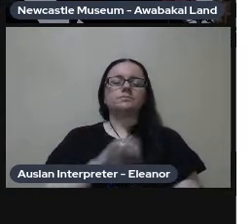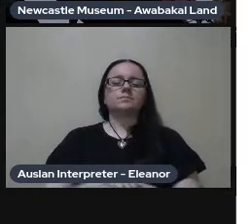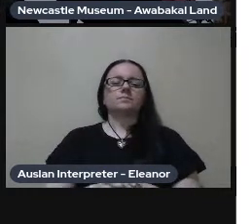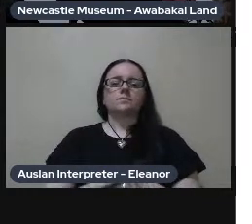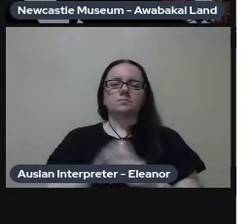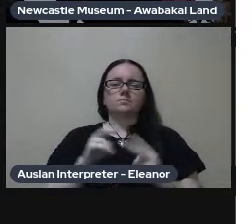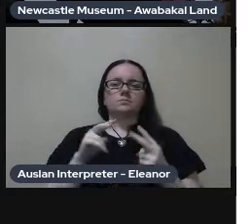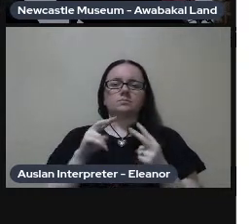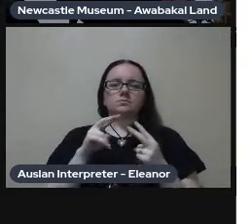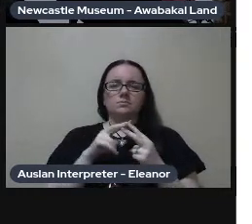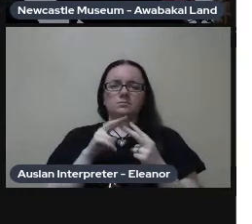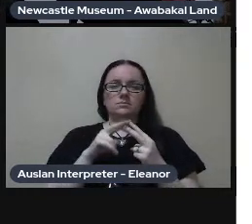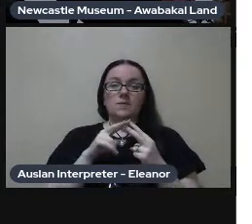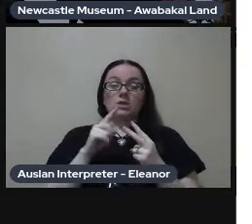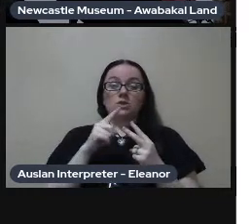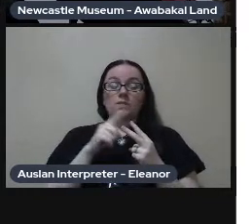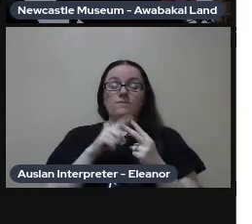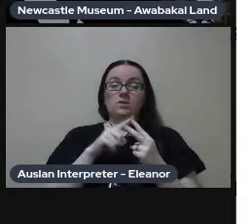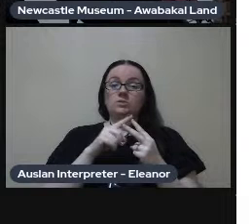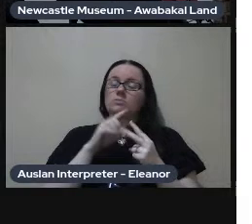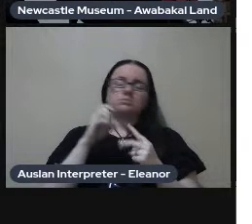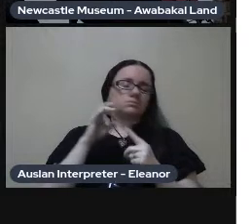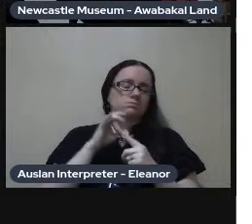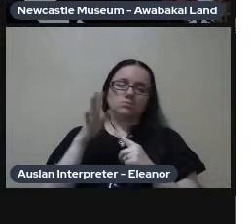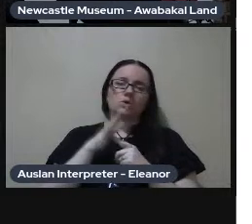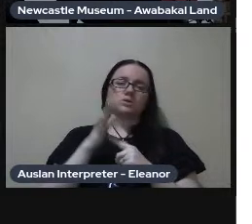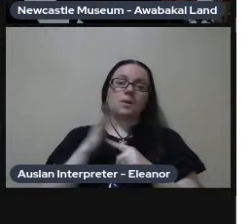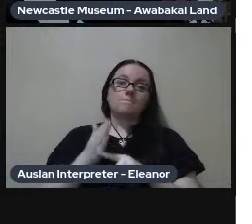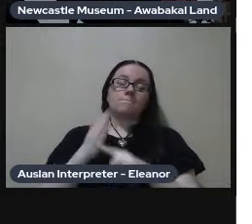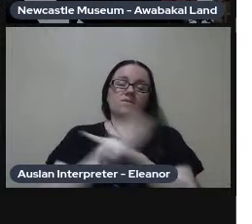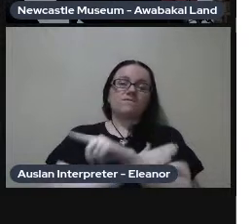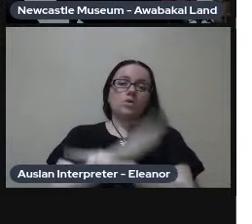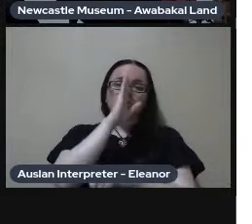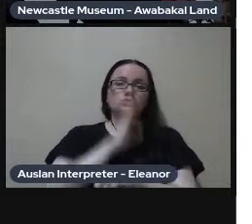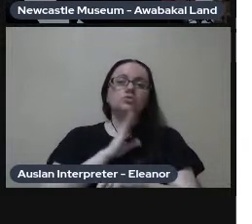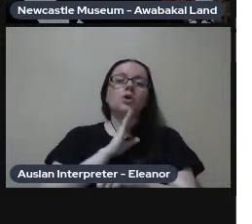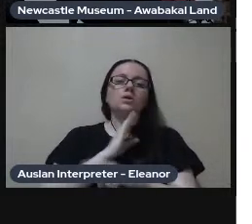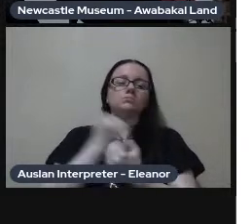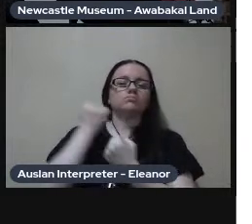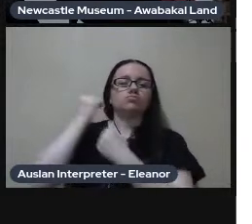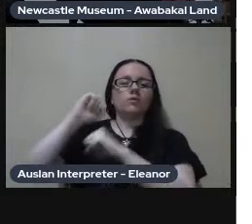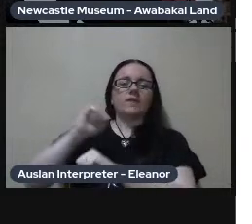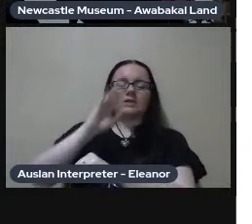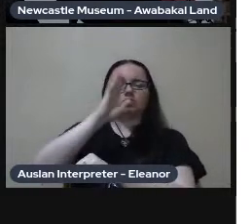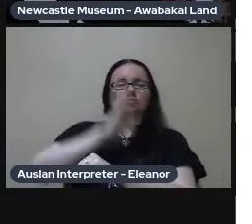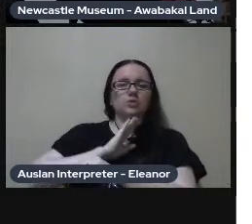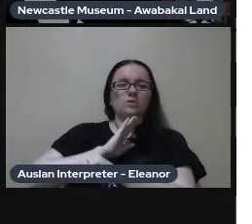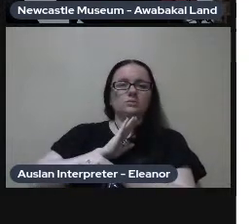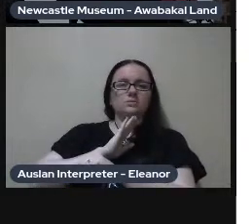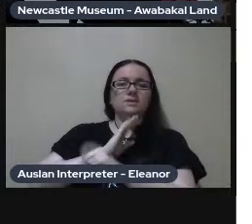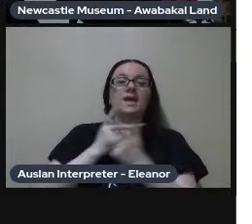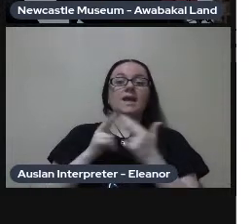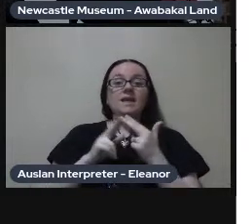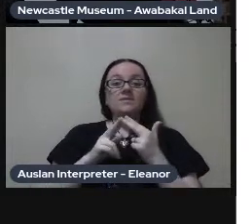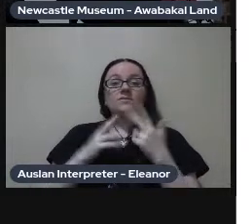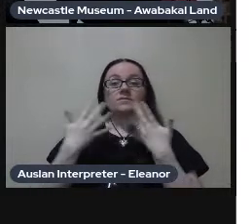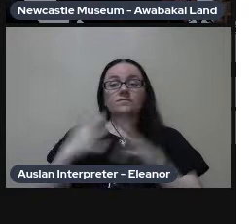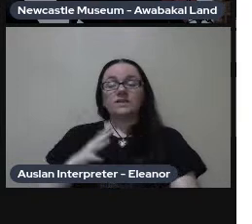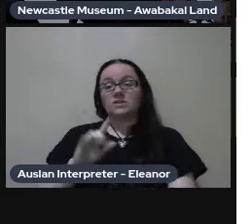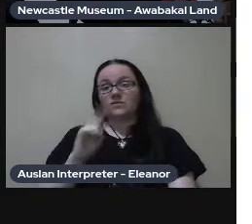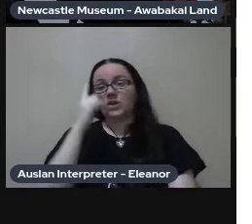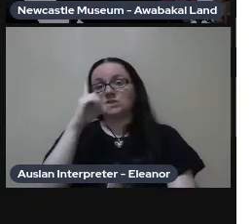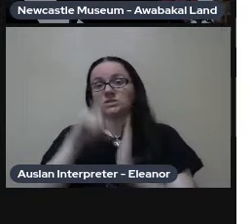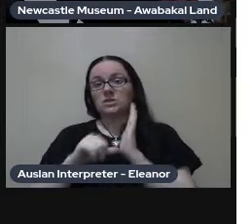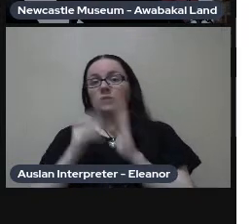first way is to prevent a stroke, ideally to prevent a first-time stroke, And if you've had a first-time stroke, we're trying to really use